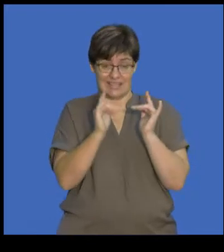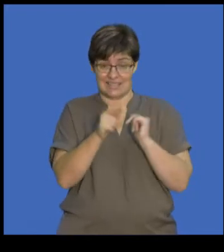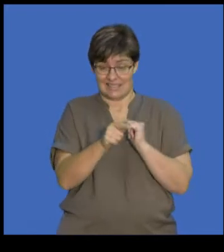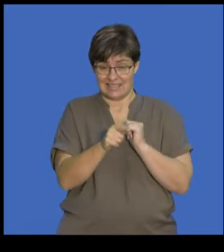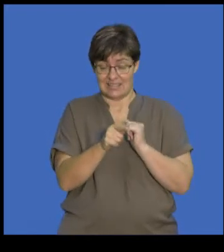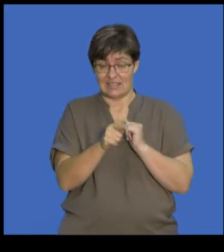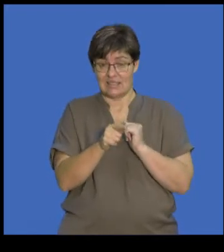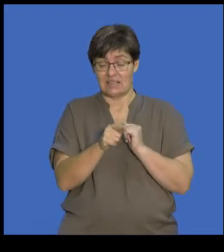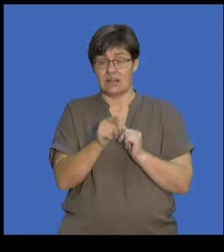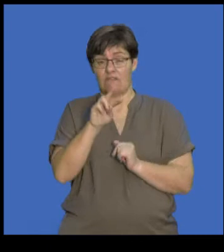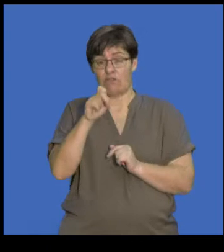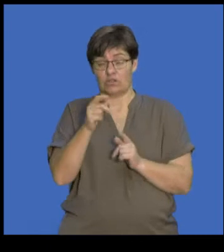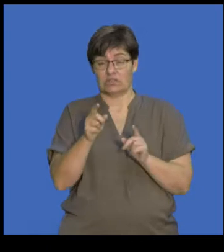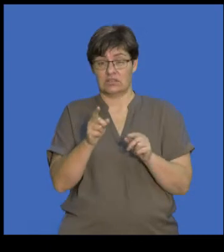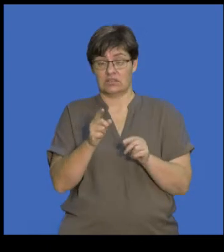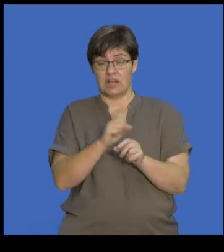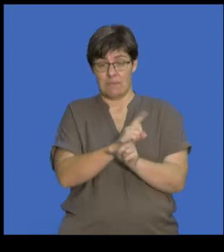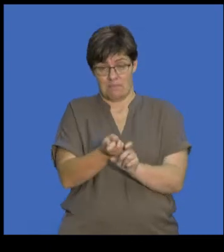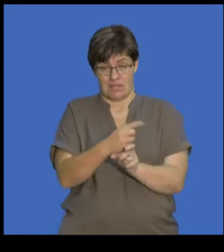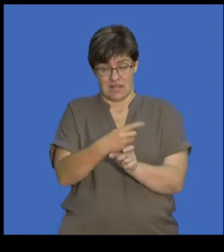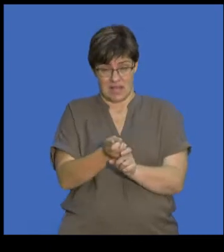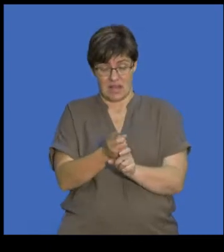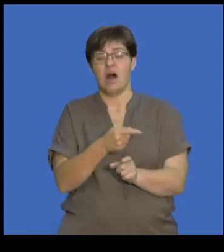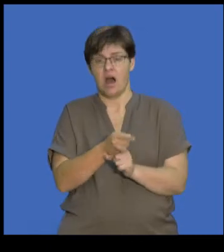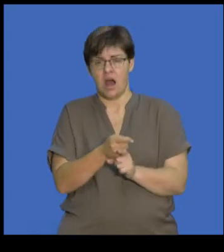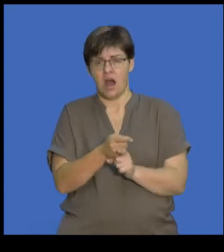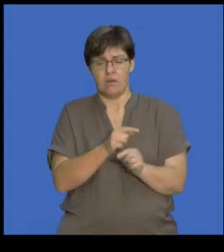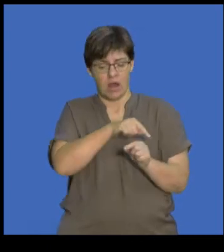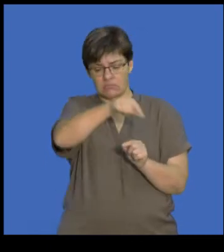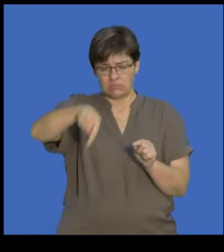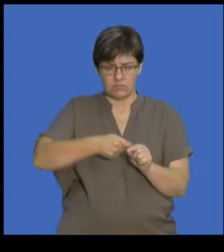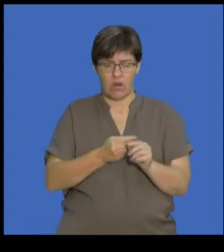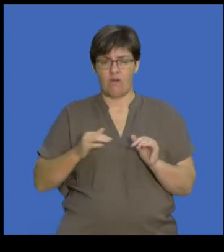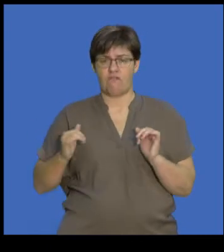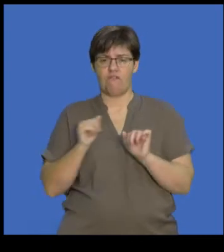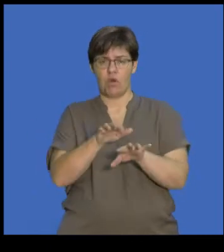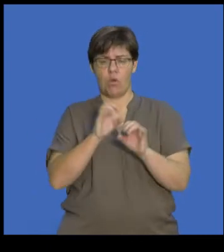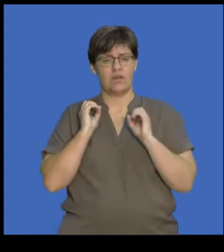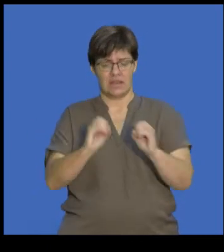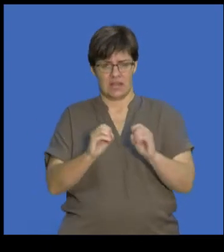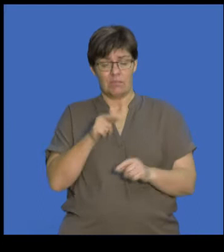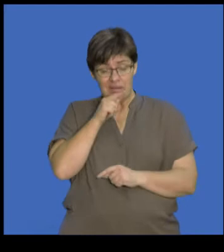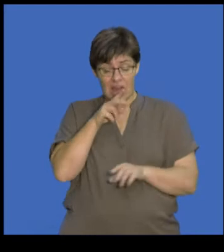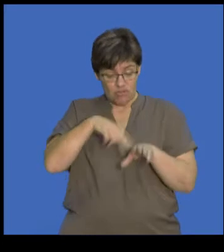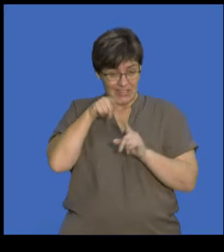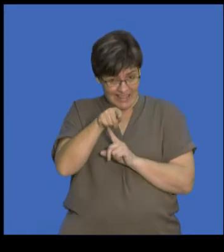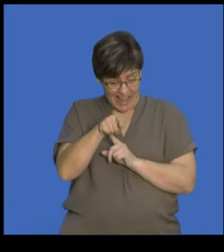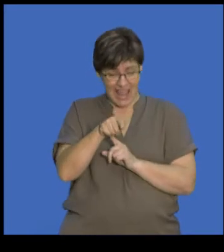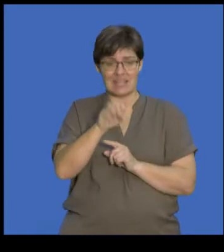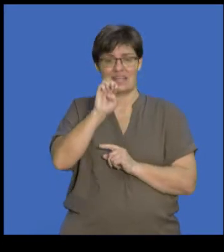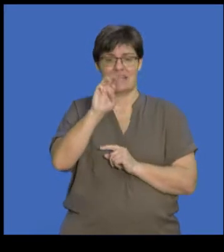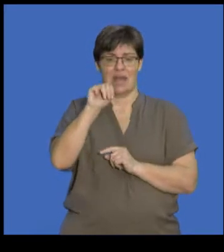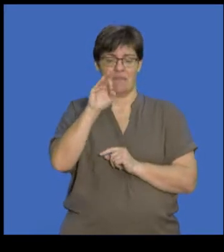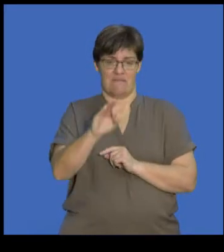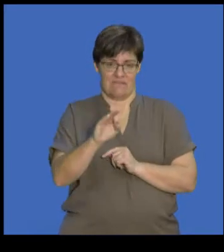a voltmeter across the battery, when there is no current flowing, that reading is actually the EMF. So take note,